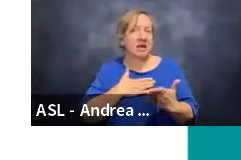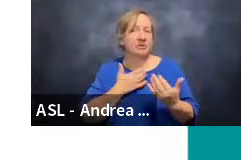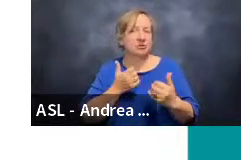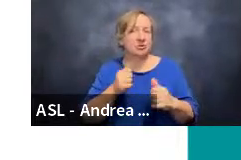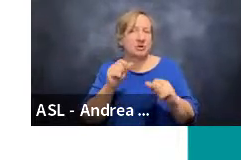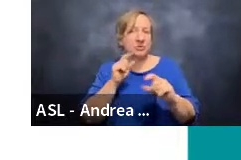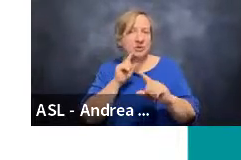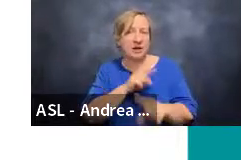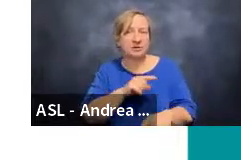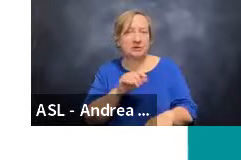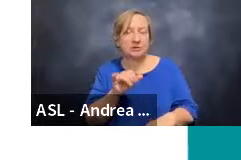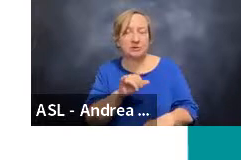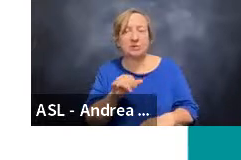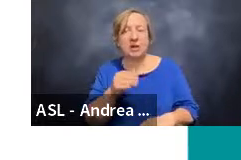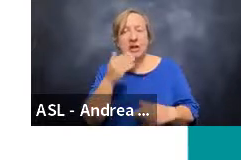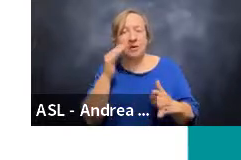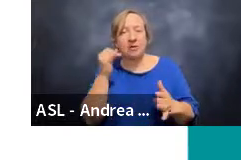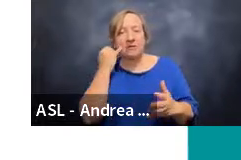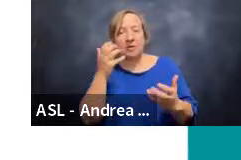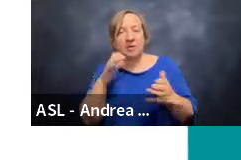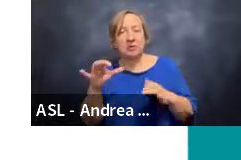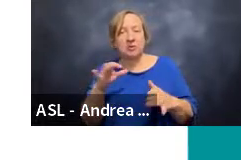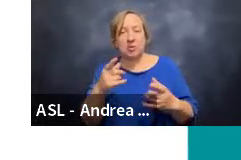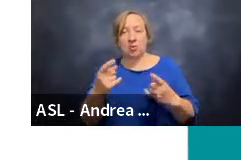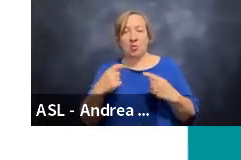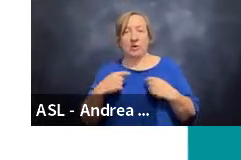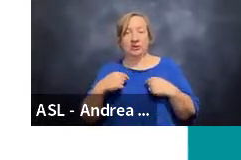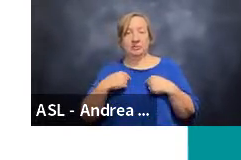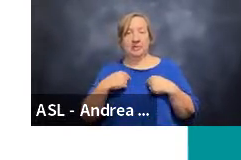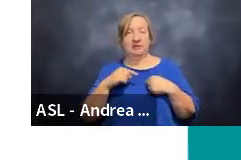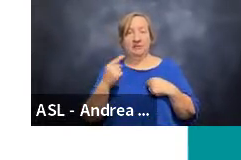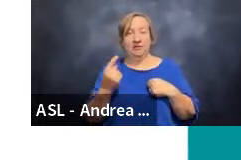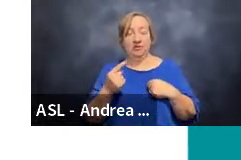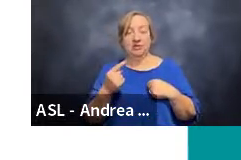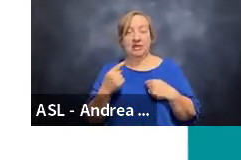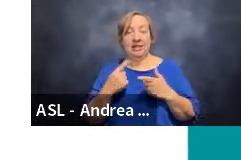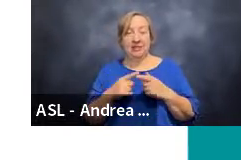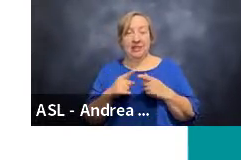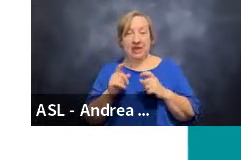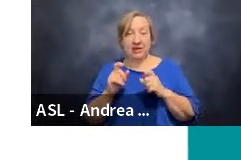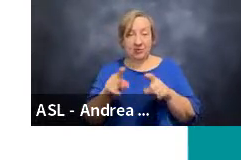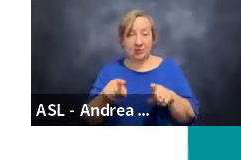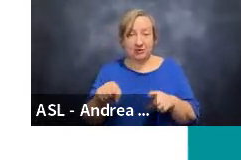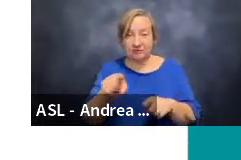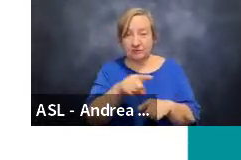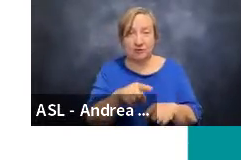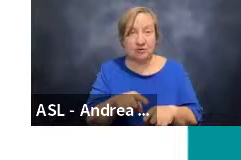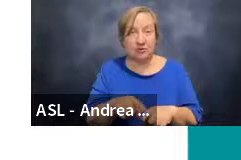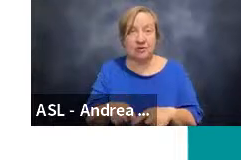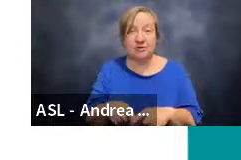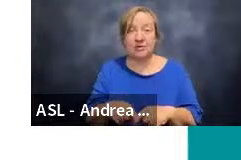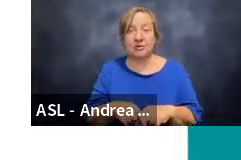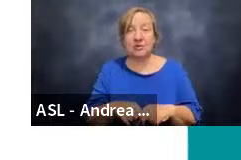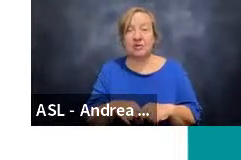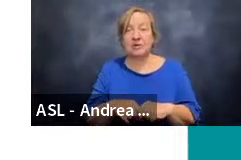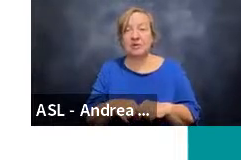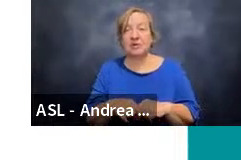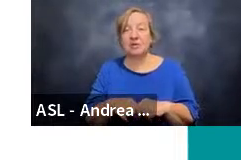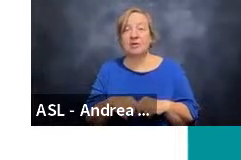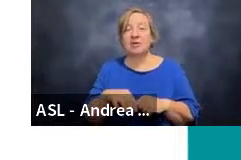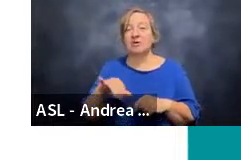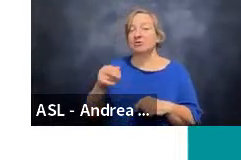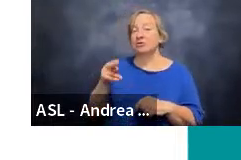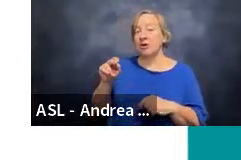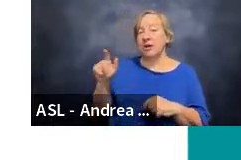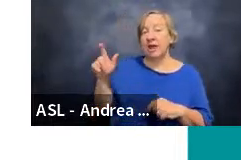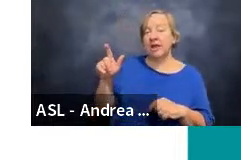address those as well. I don't know if we want to do questions for me first and then come back to these slides. Yeah, so within